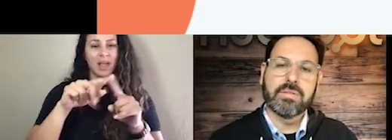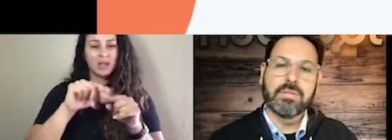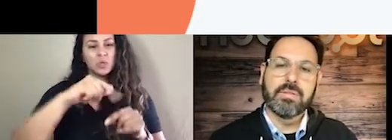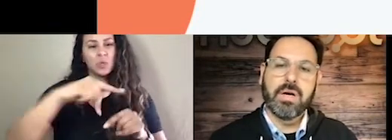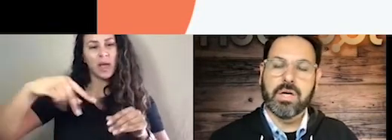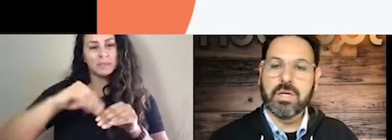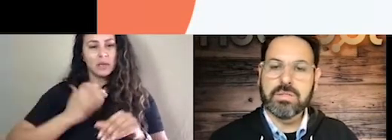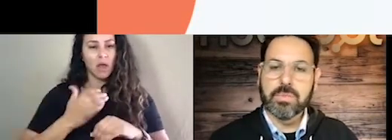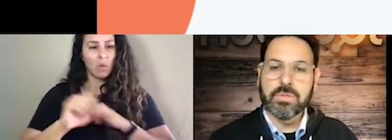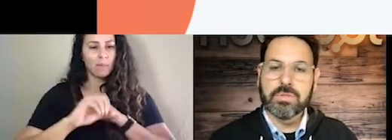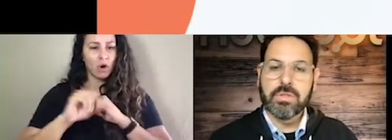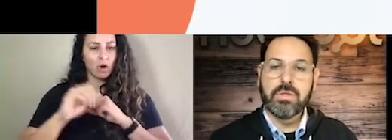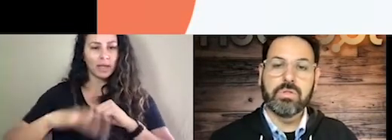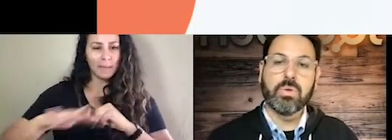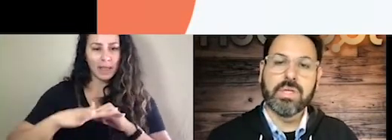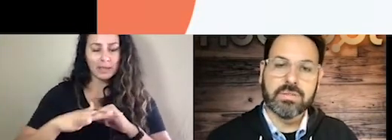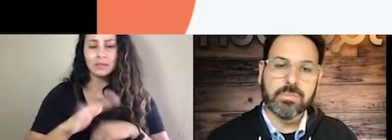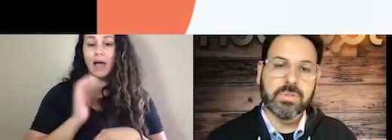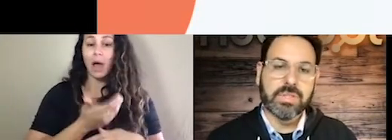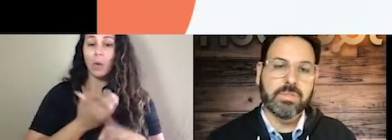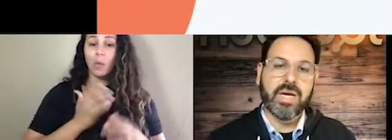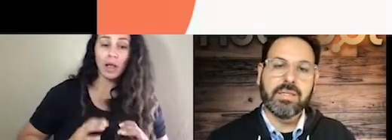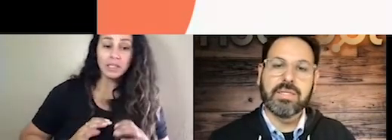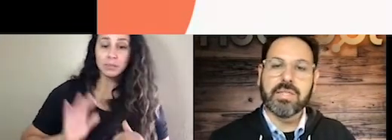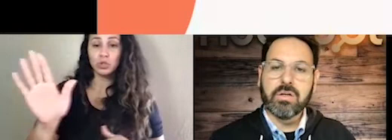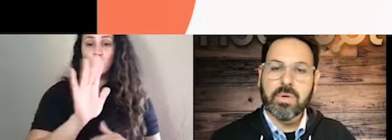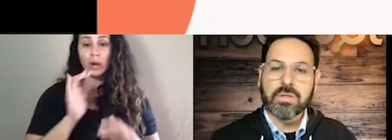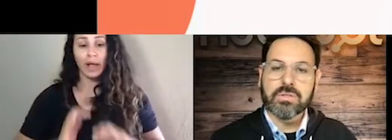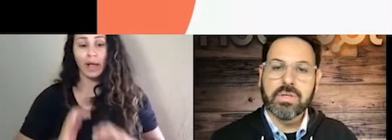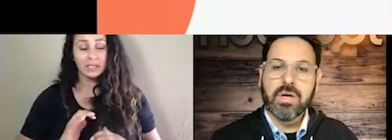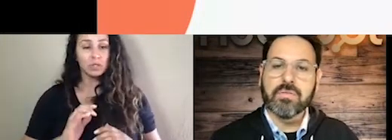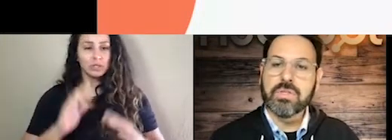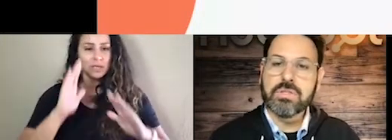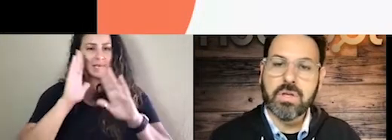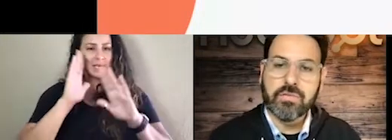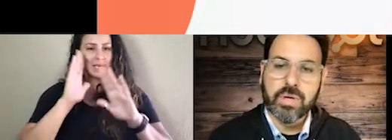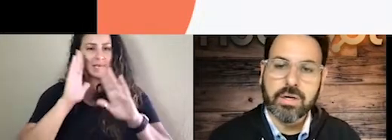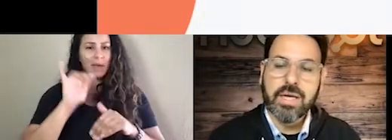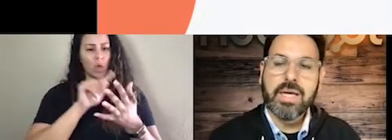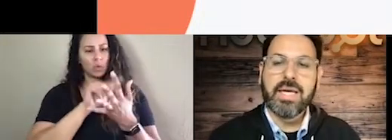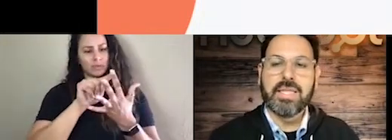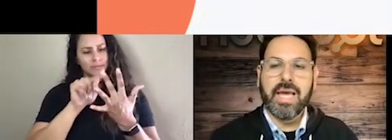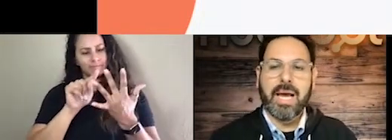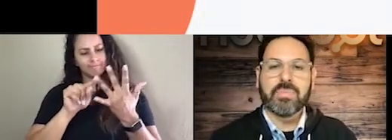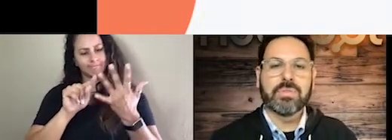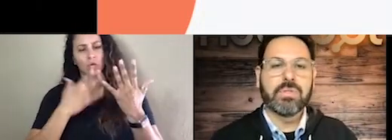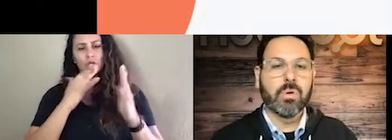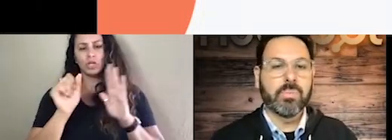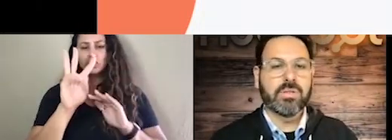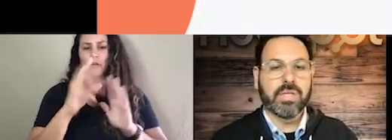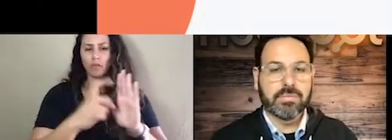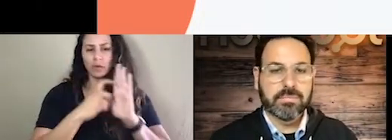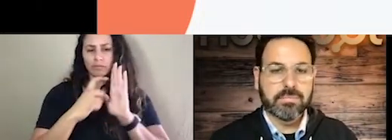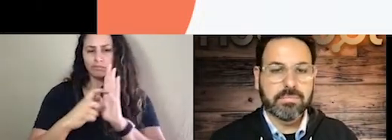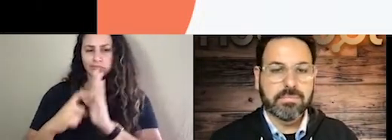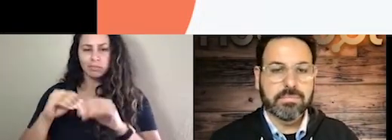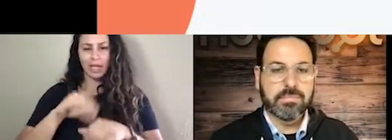marketplace. Our customers, your customers, expect these earmarks of good software in the apps you are